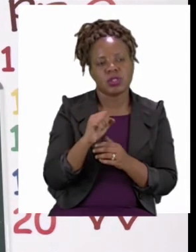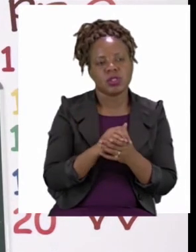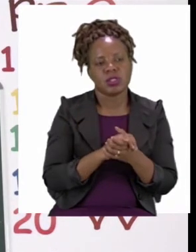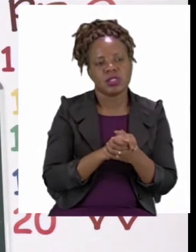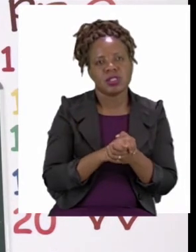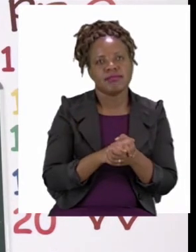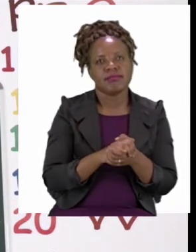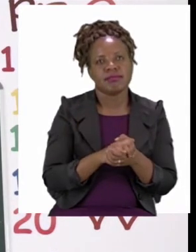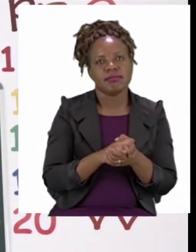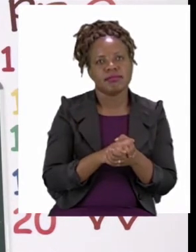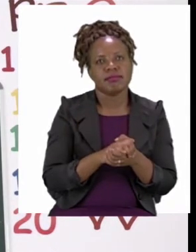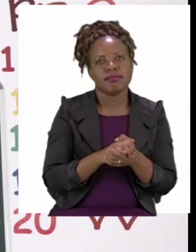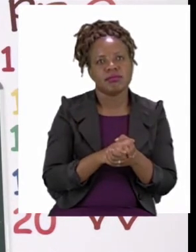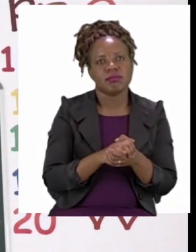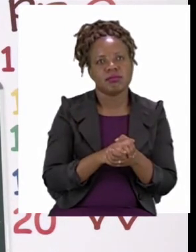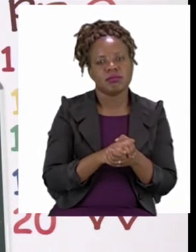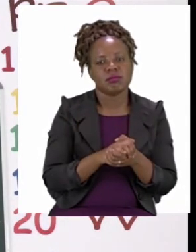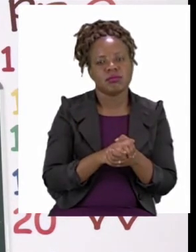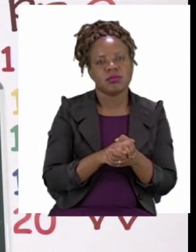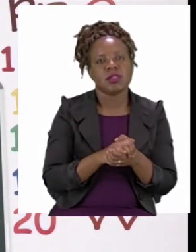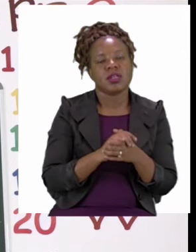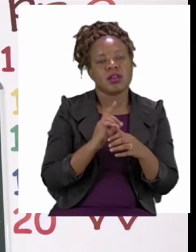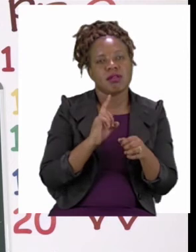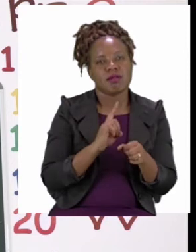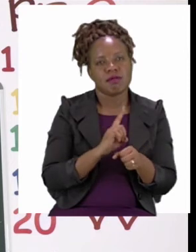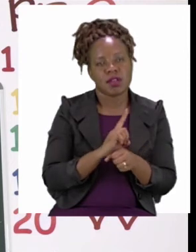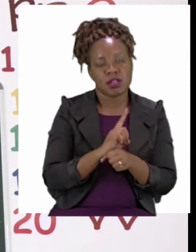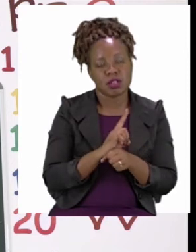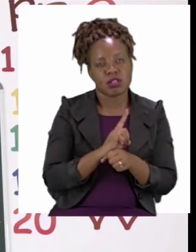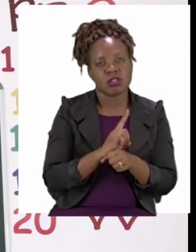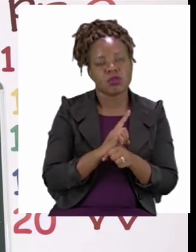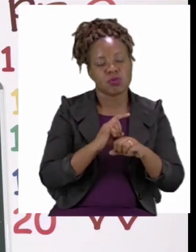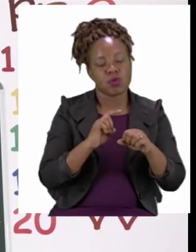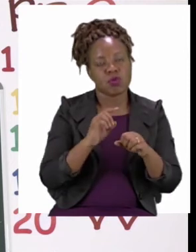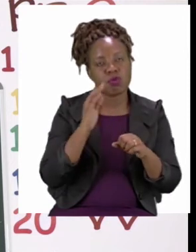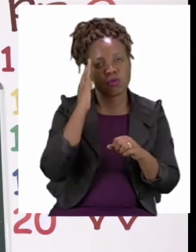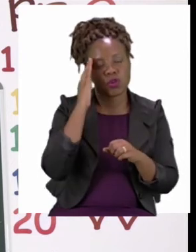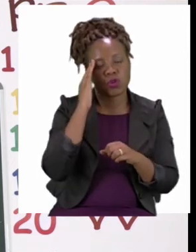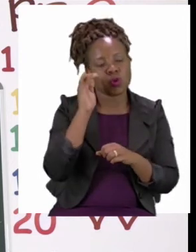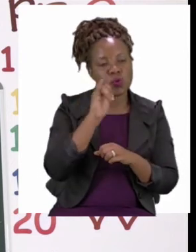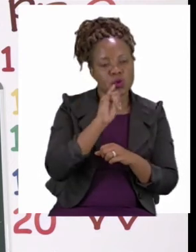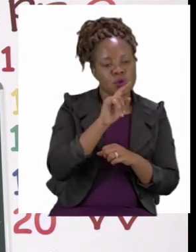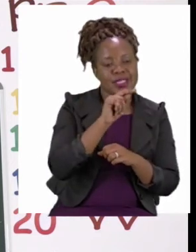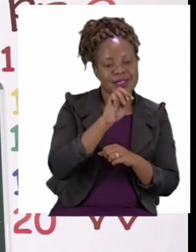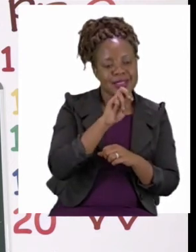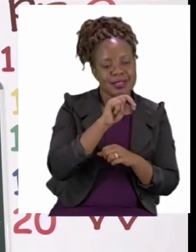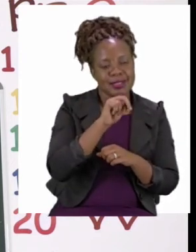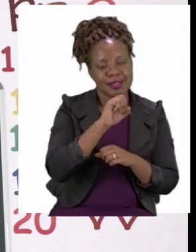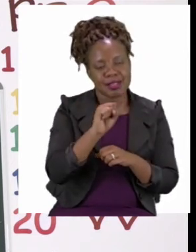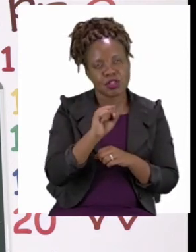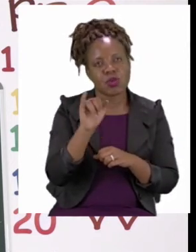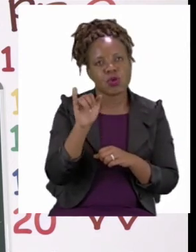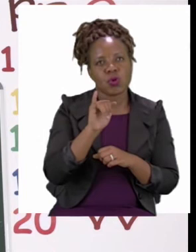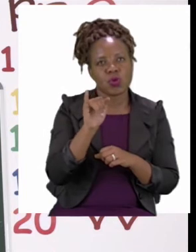putting them together and adding, we are going to be decomposing. So the first thing we need to do